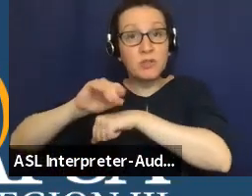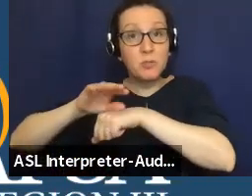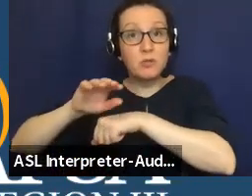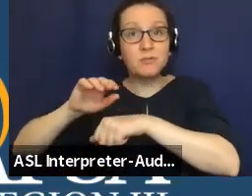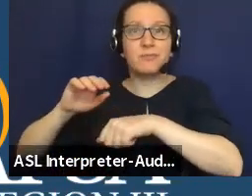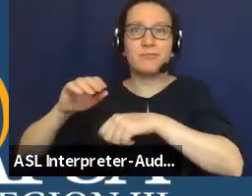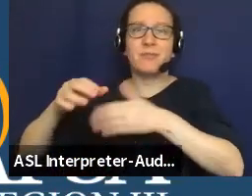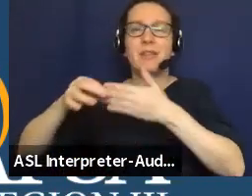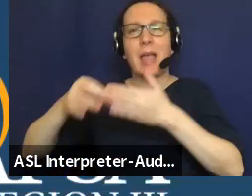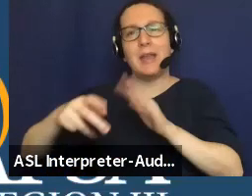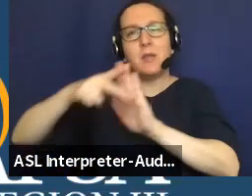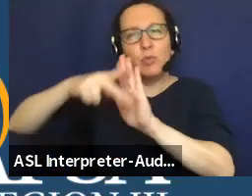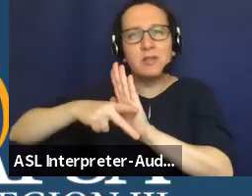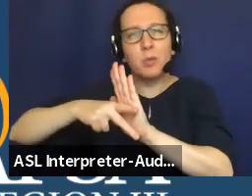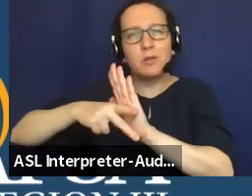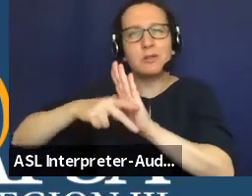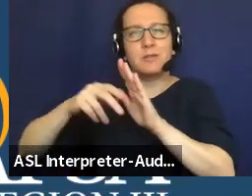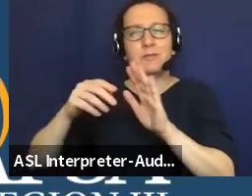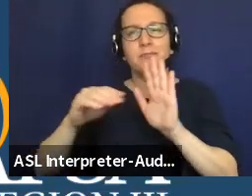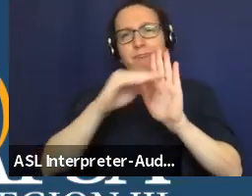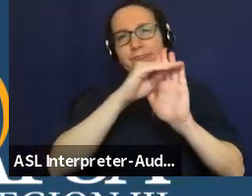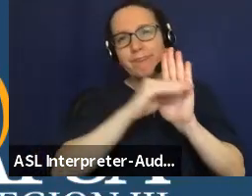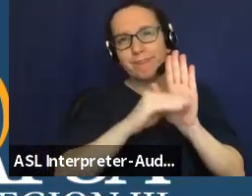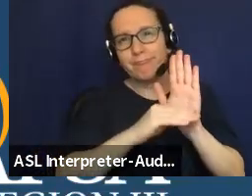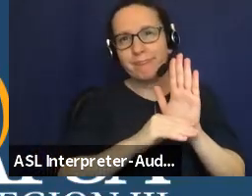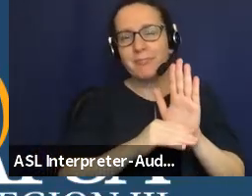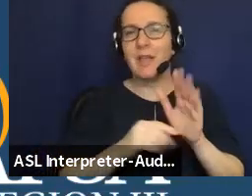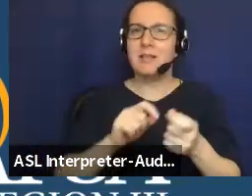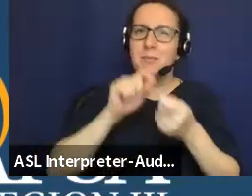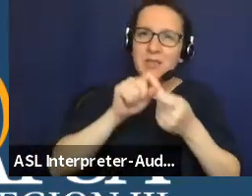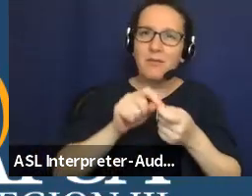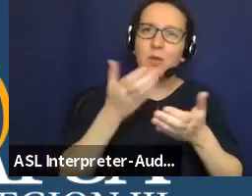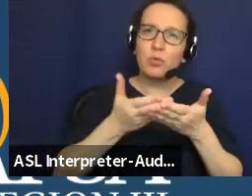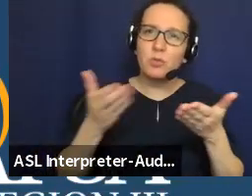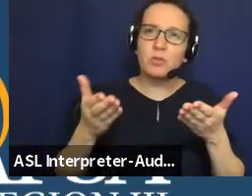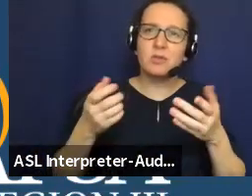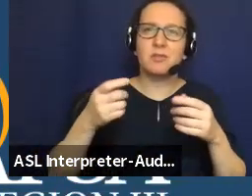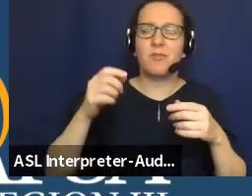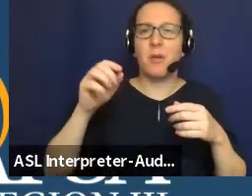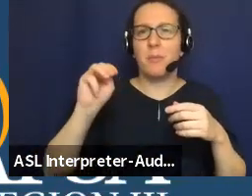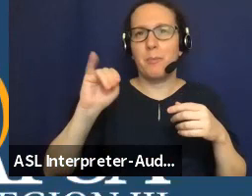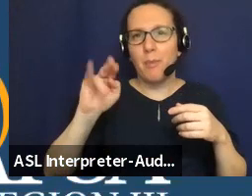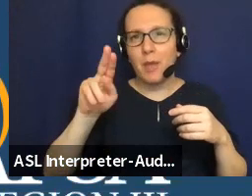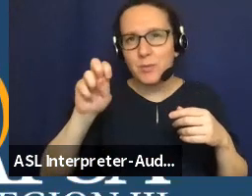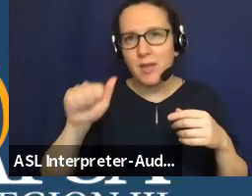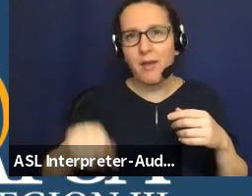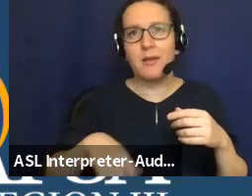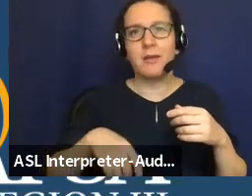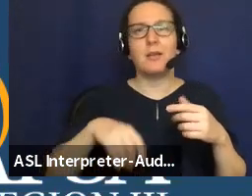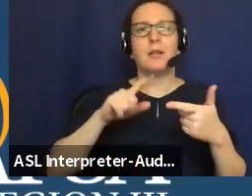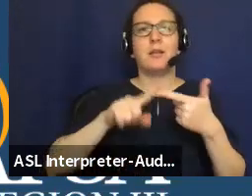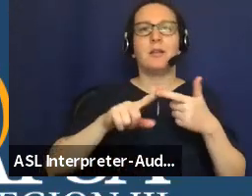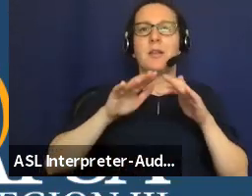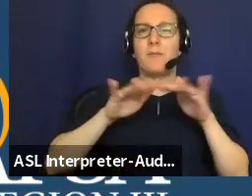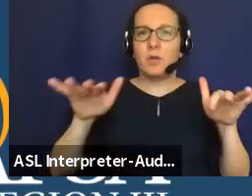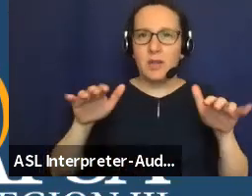across our field. So it has like specific resources from MIUSA, from Diversity